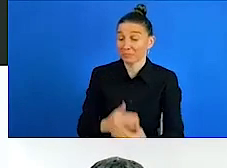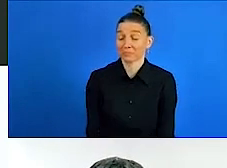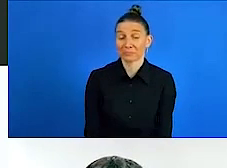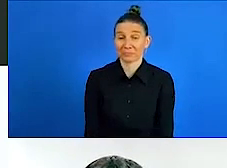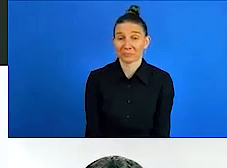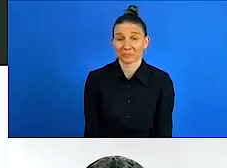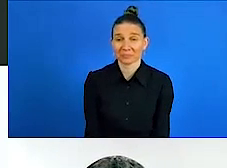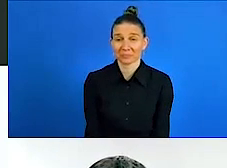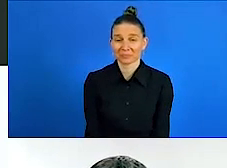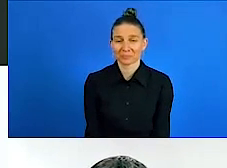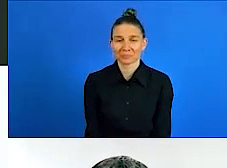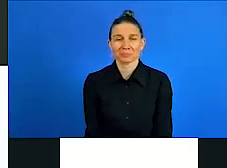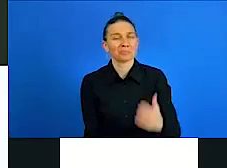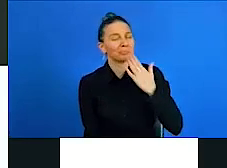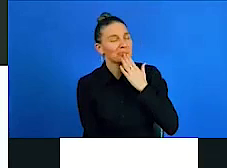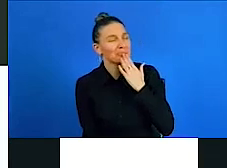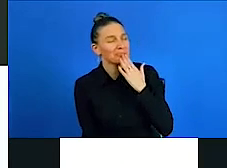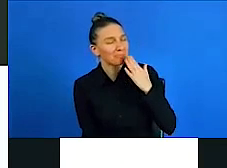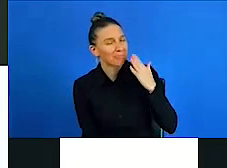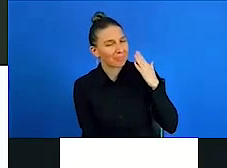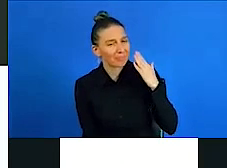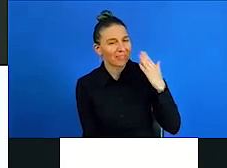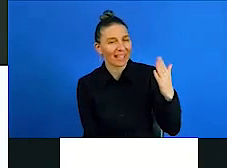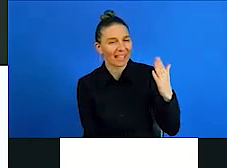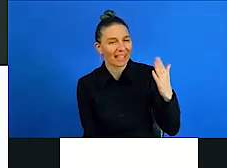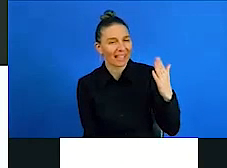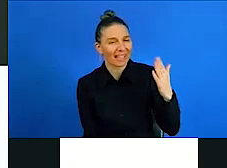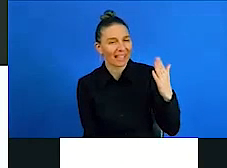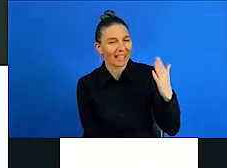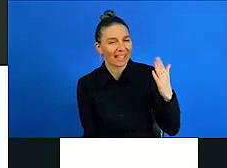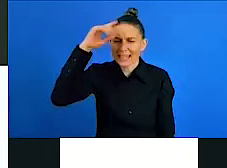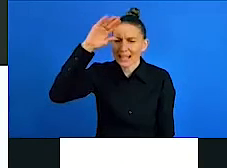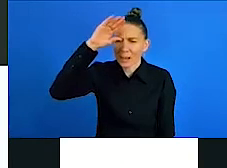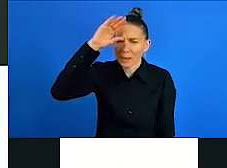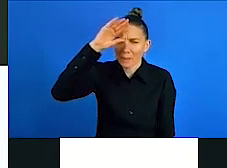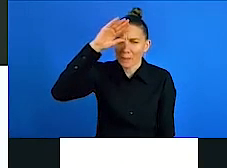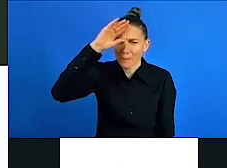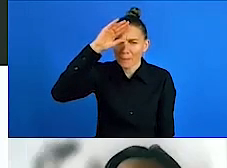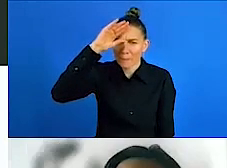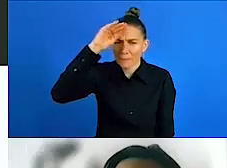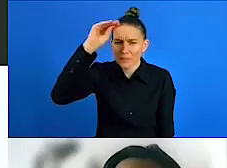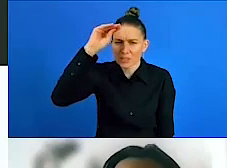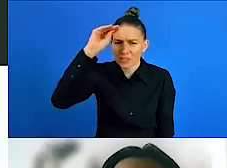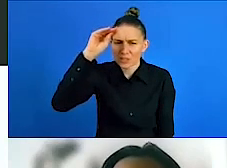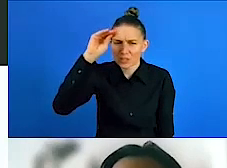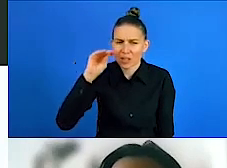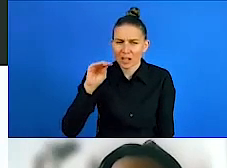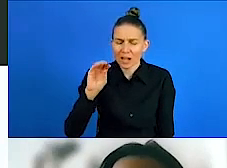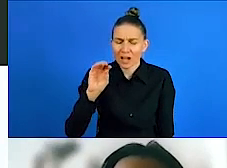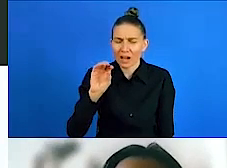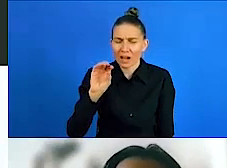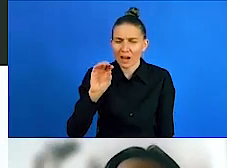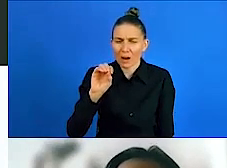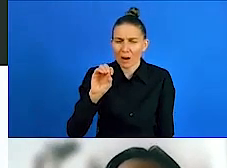Thanks, Shiro. I think Mr. Rabbani probably said online. So let me anyway bring the session